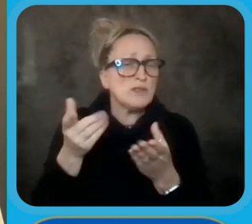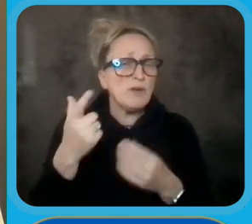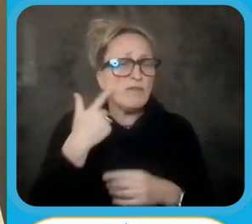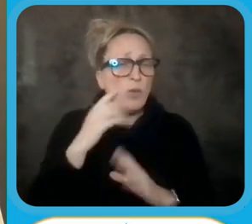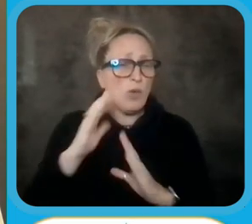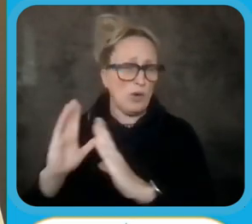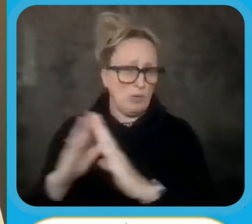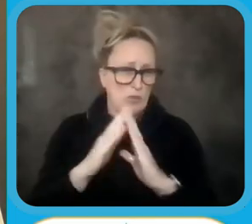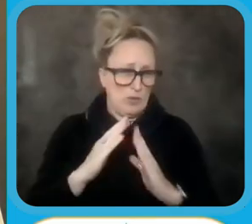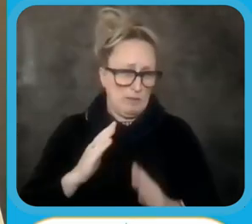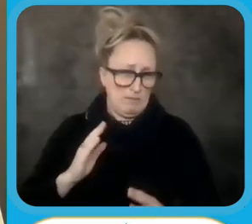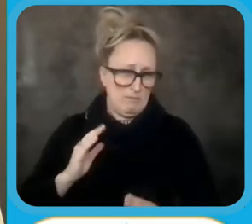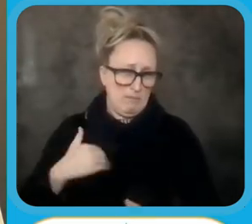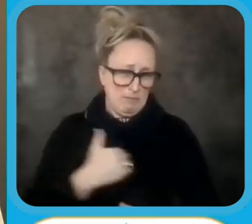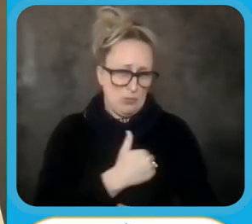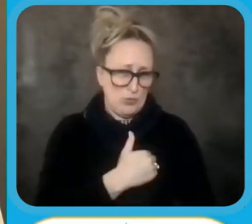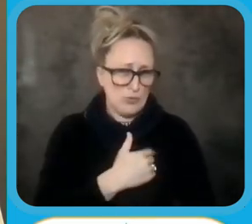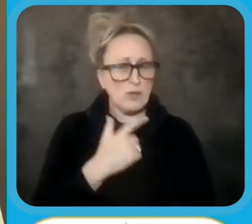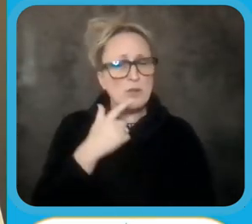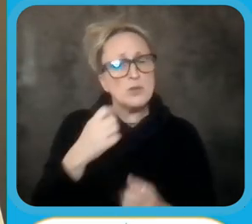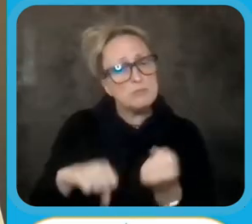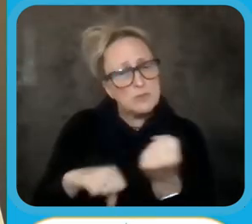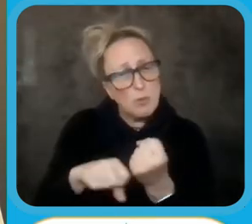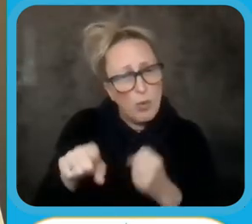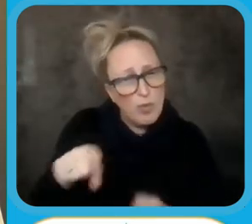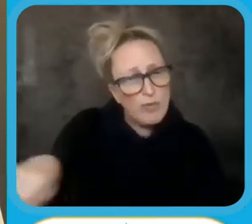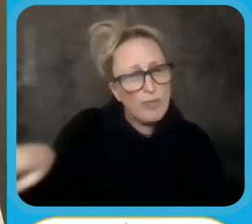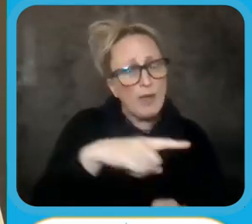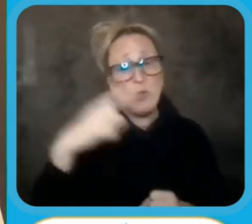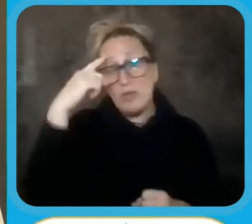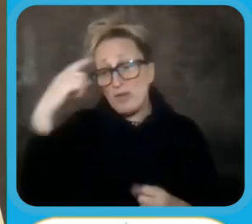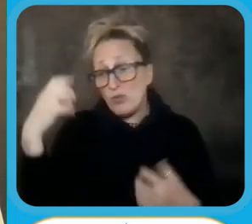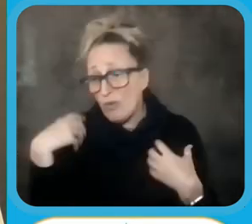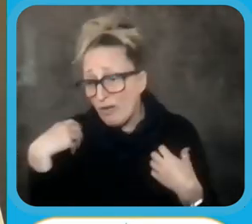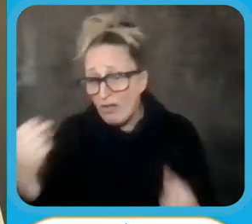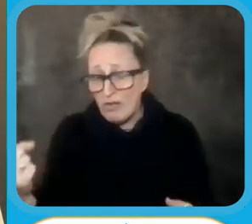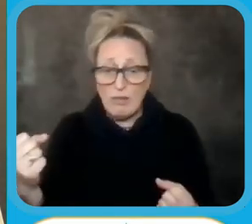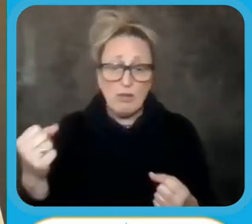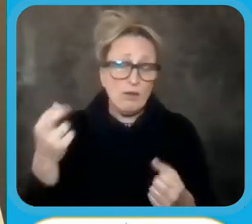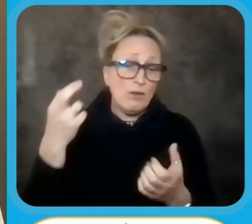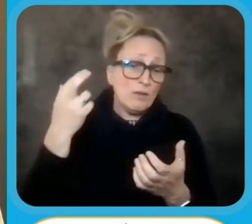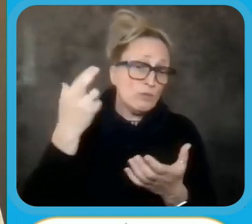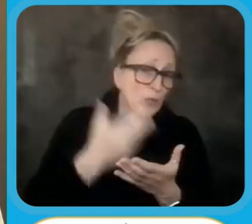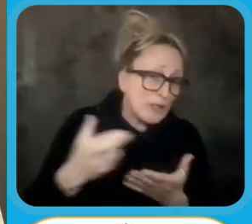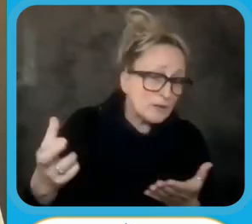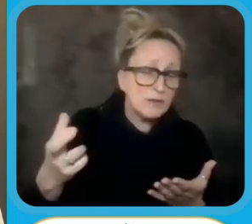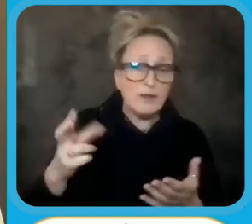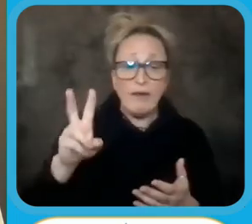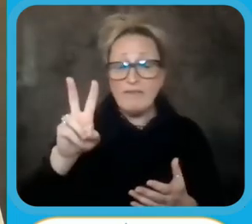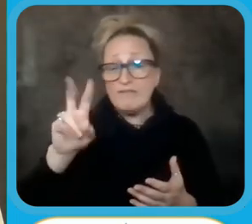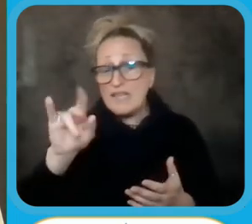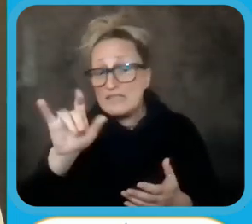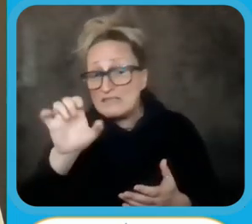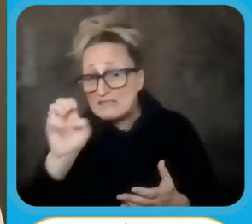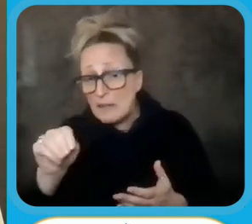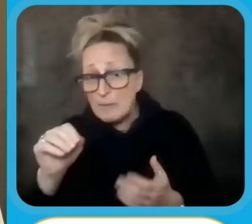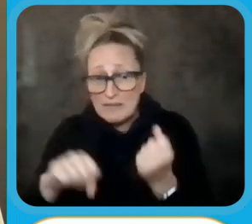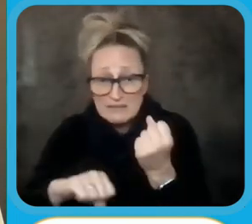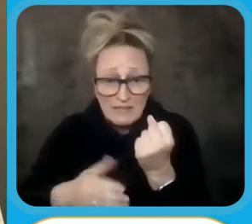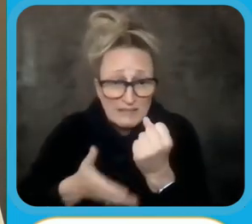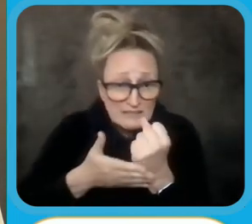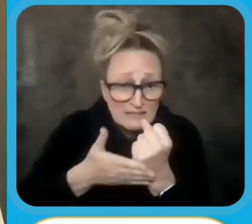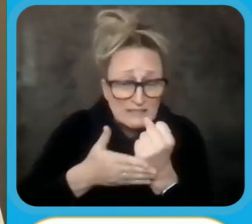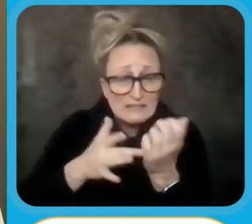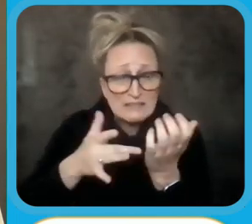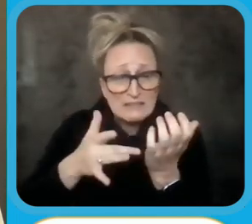community members to be able to support them with mental health, with resources, with victim assistance, and provide all of this